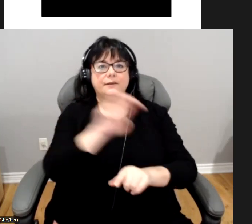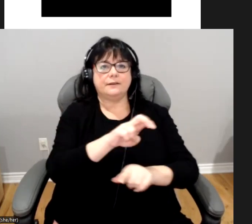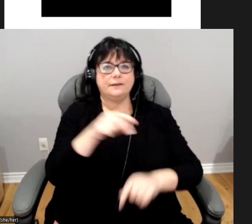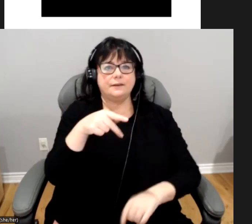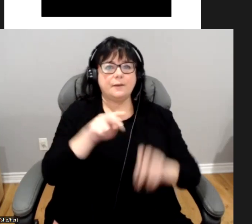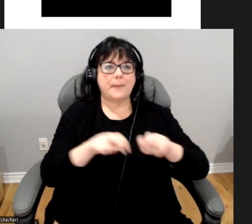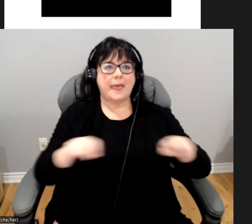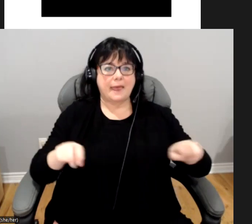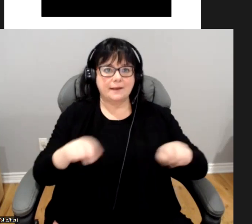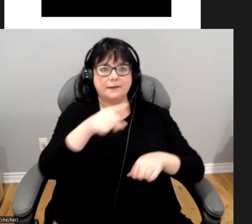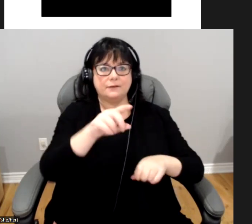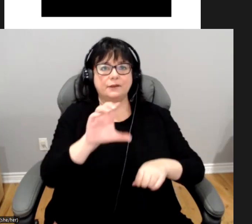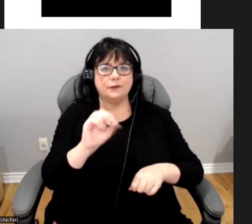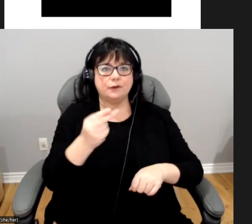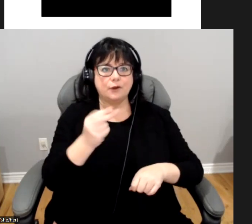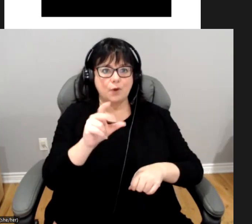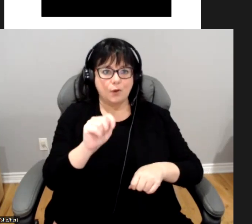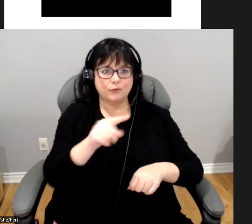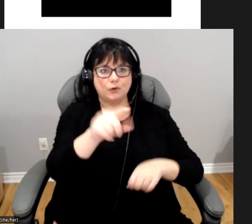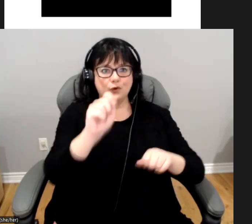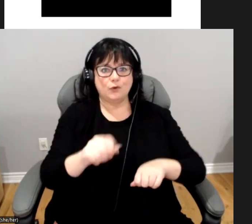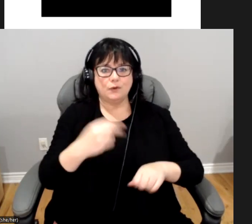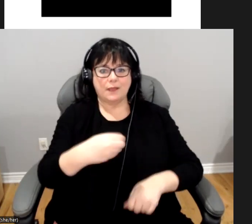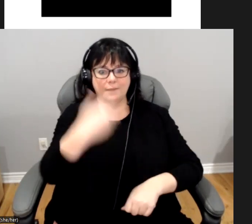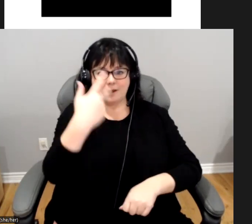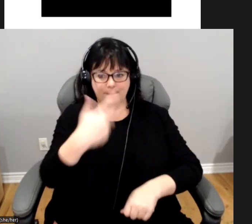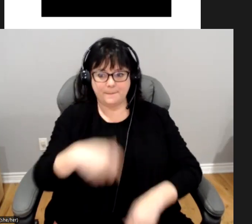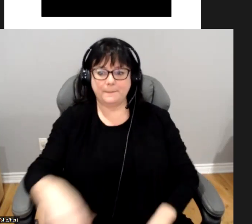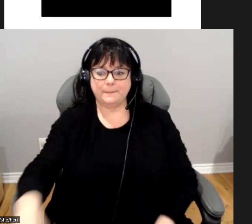to co-host, and you'll have access to your webcam.